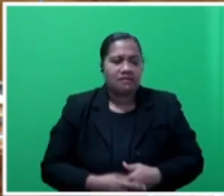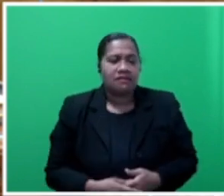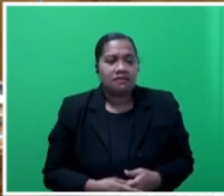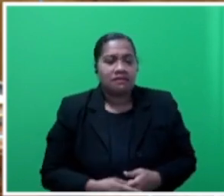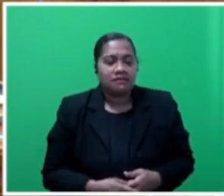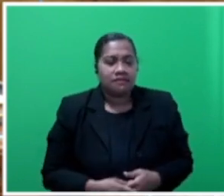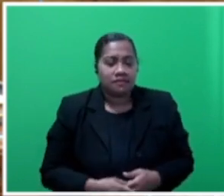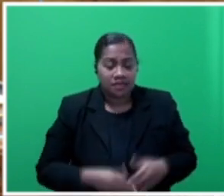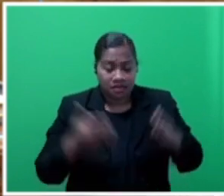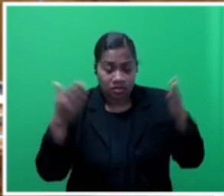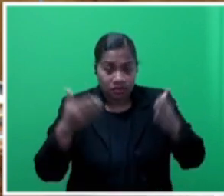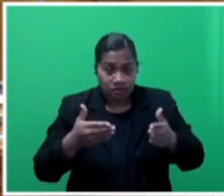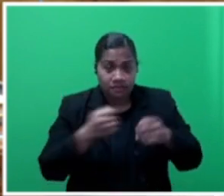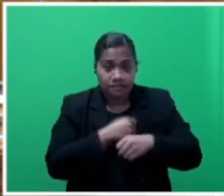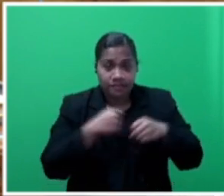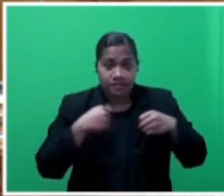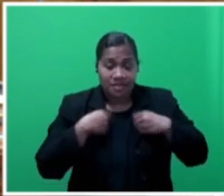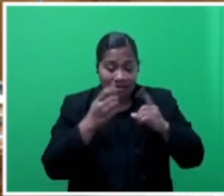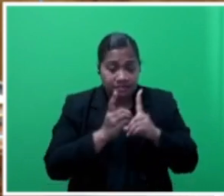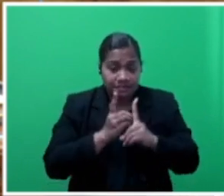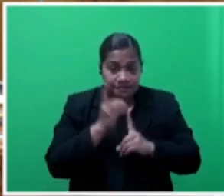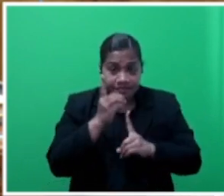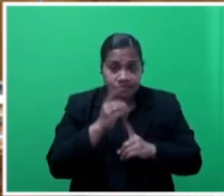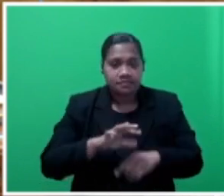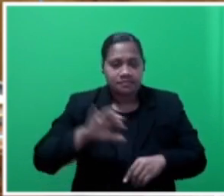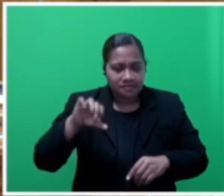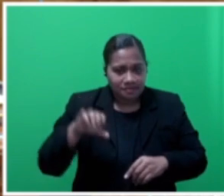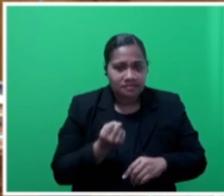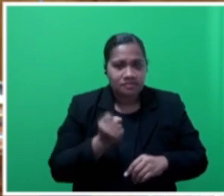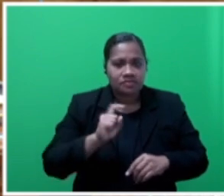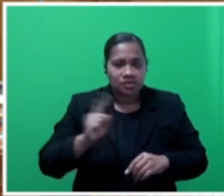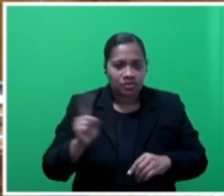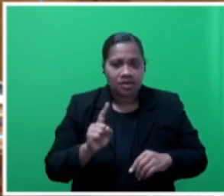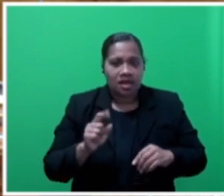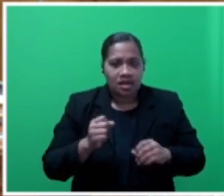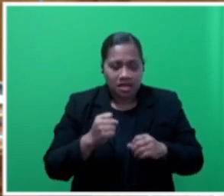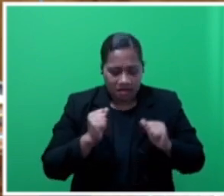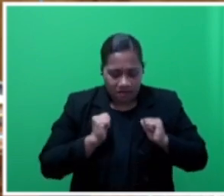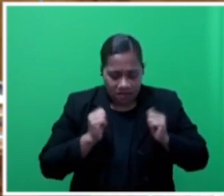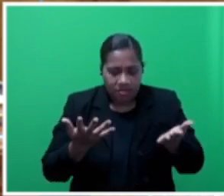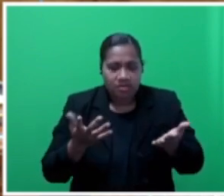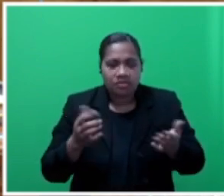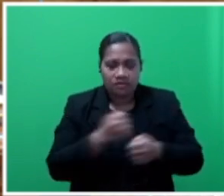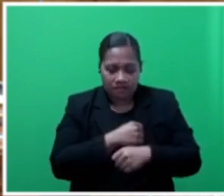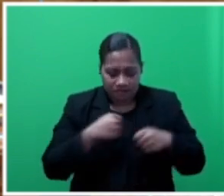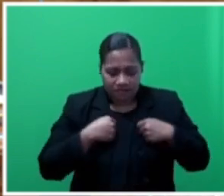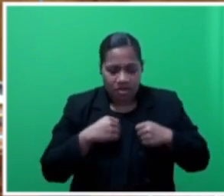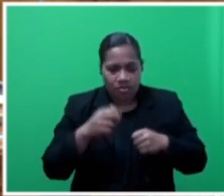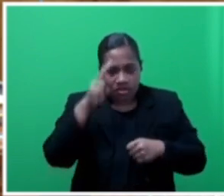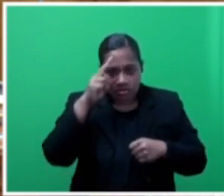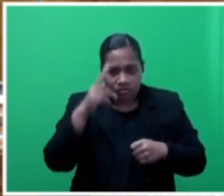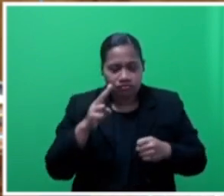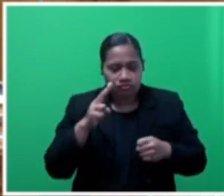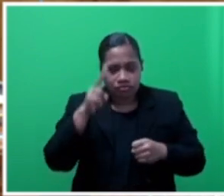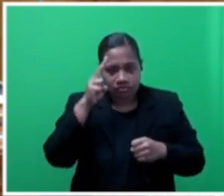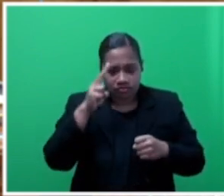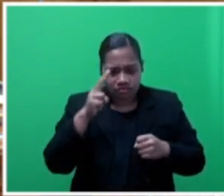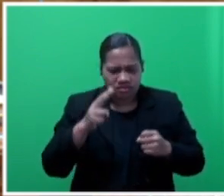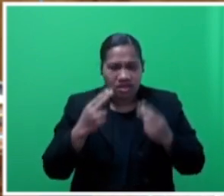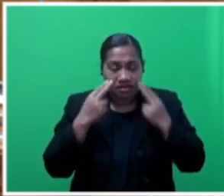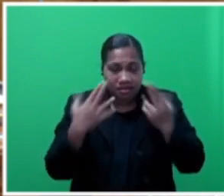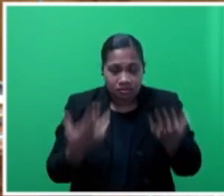of our development agenda must be based on the premise of availability of our natural resources, our own human resources